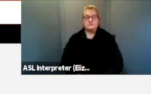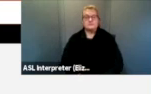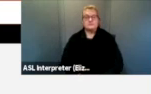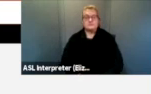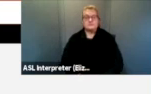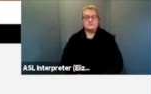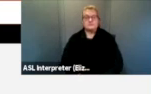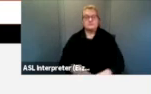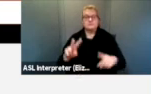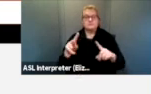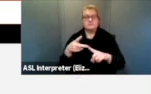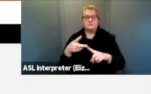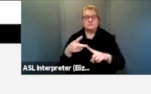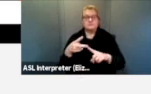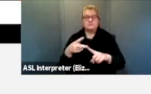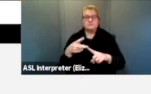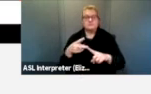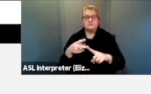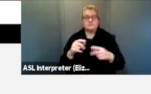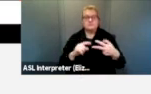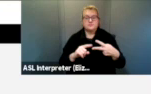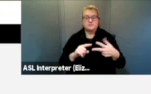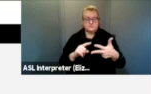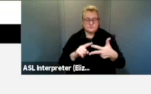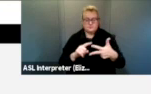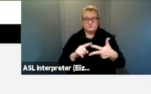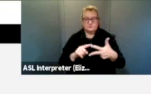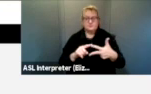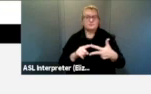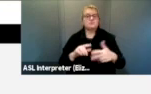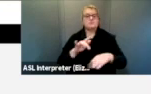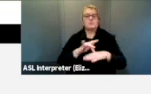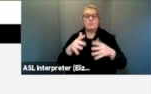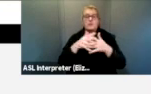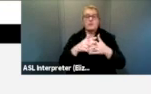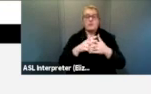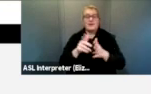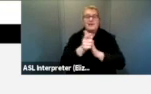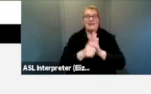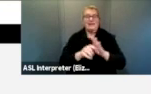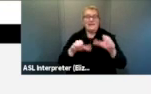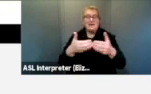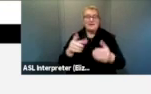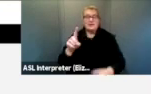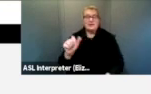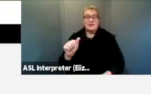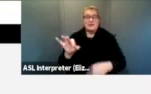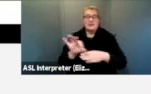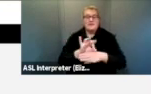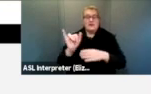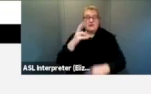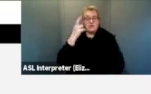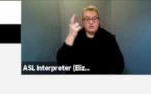my second main point is that the early American legal category of disability functioned as